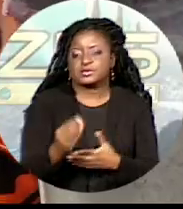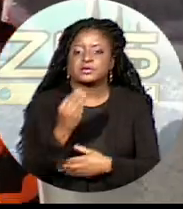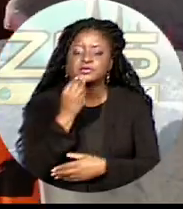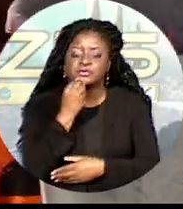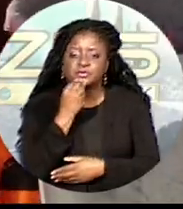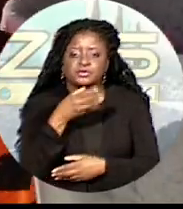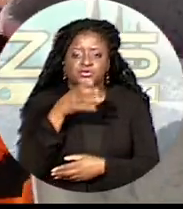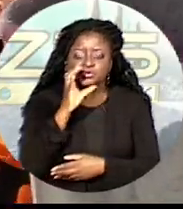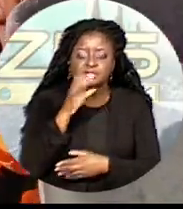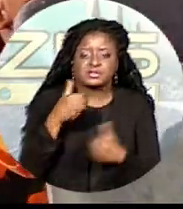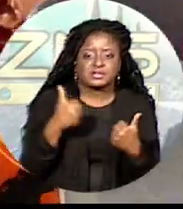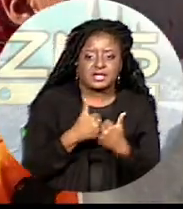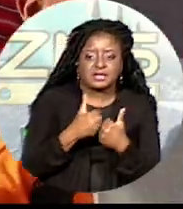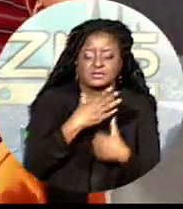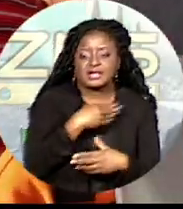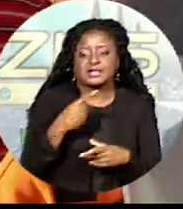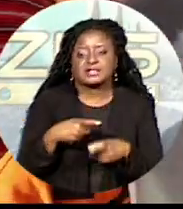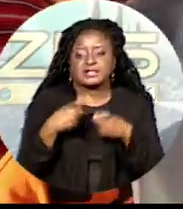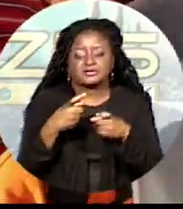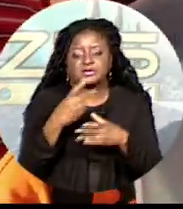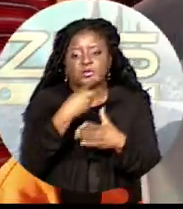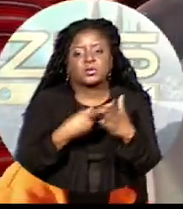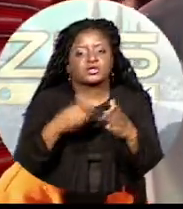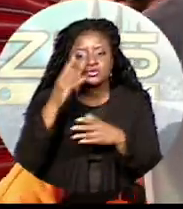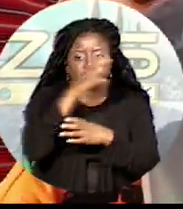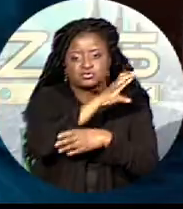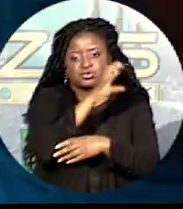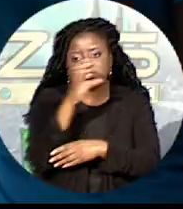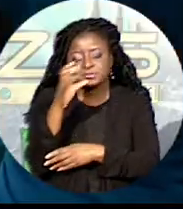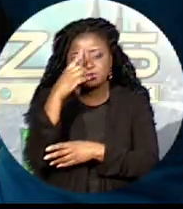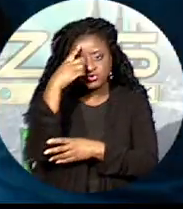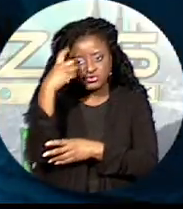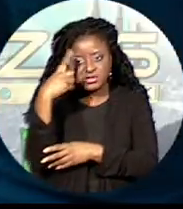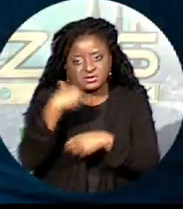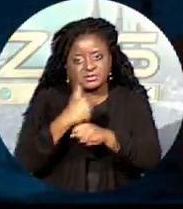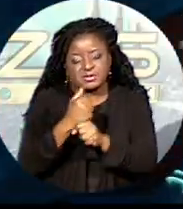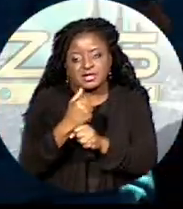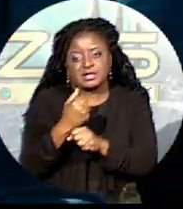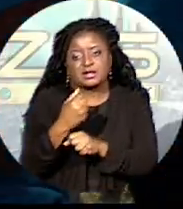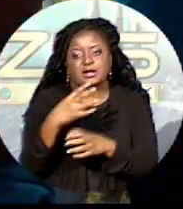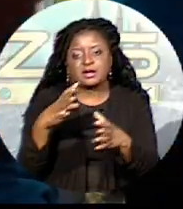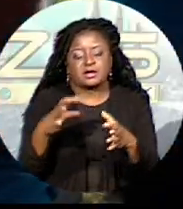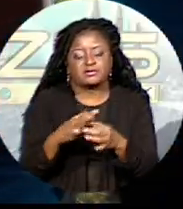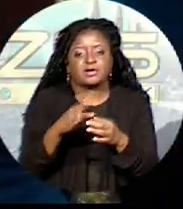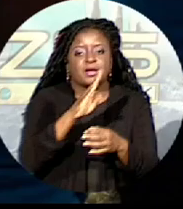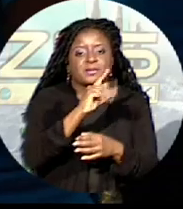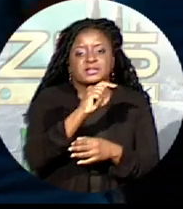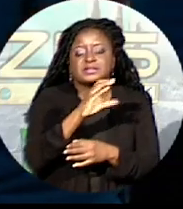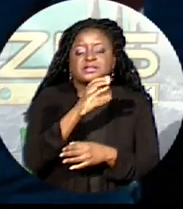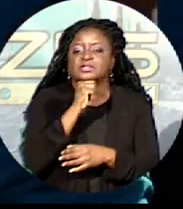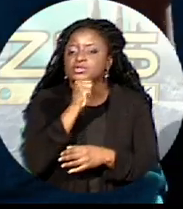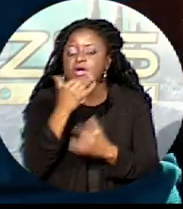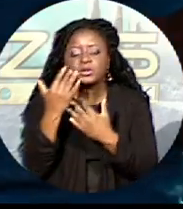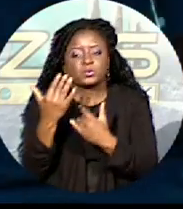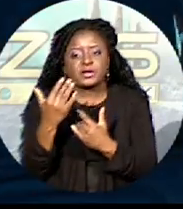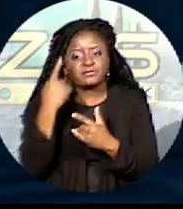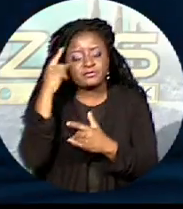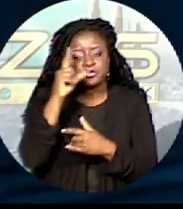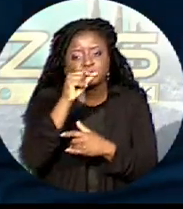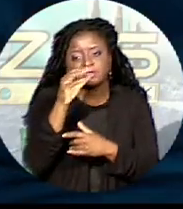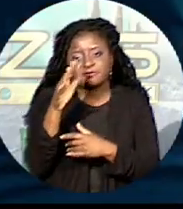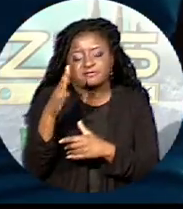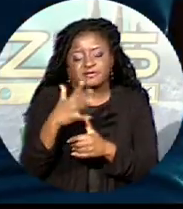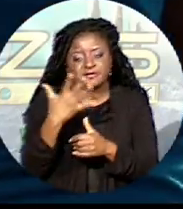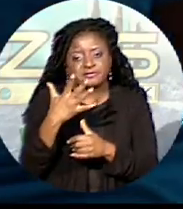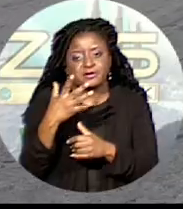drinks, games, and gifts are what Christmas dreams are made of. And BTC didn't wait for the 25th for that to be a reality for its